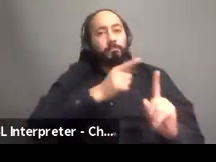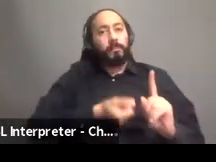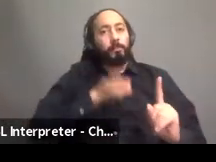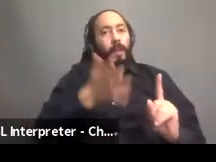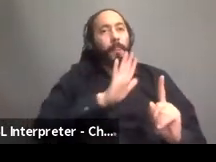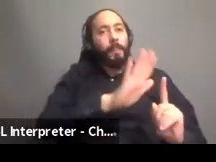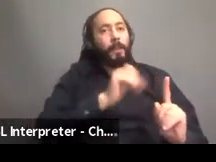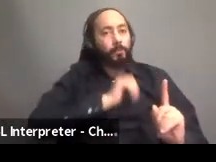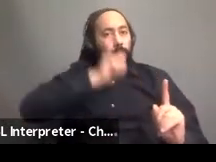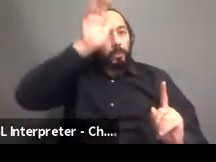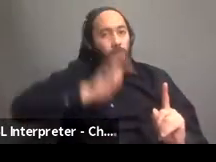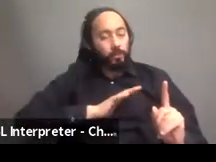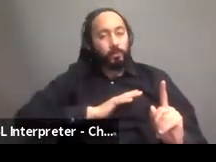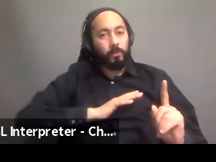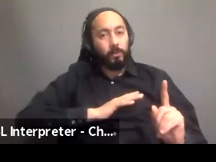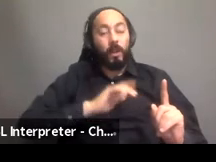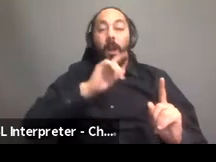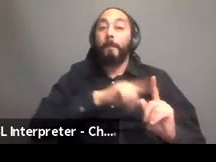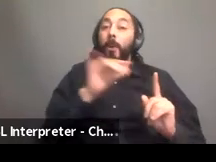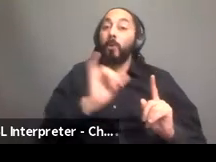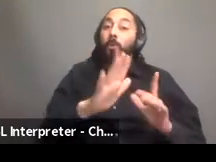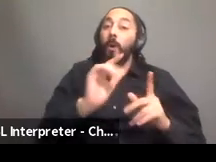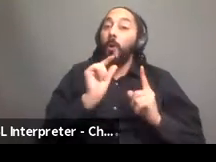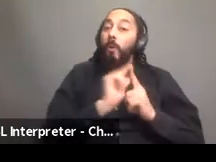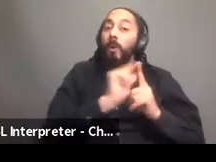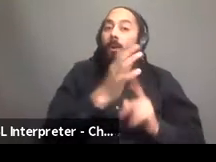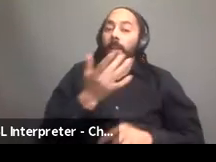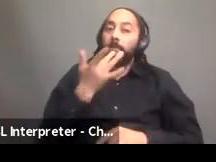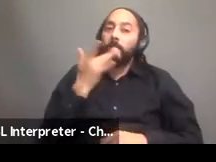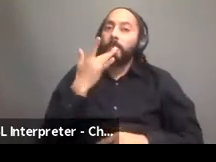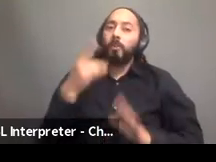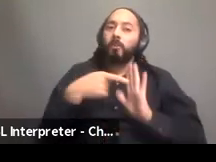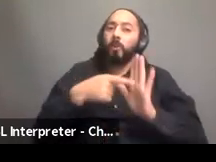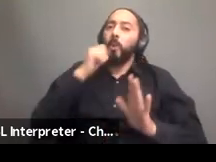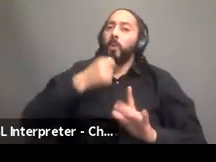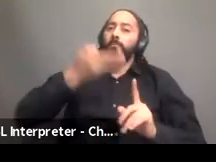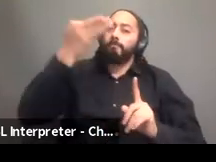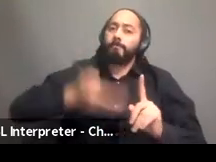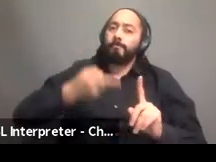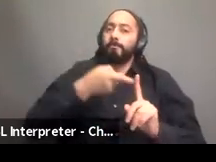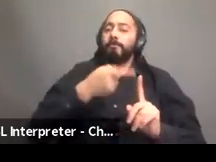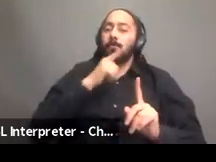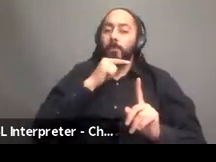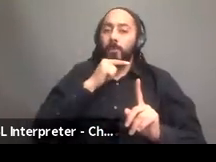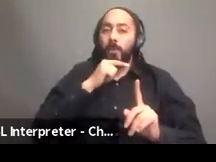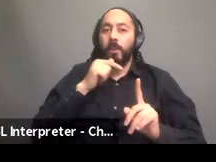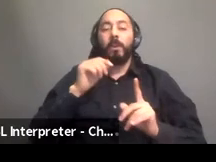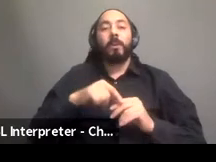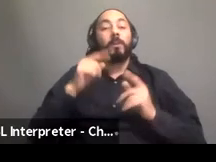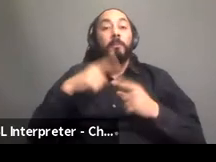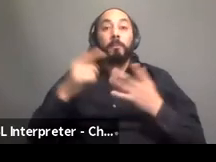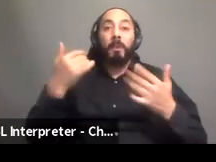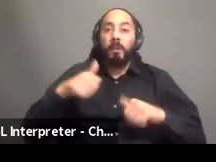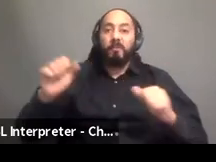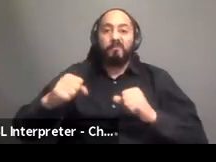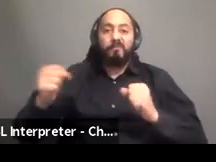to determine the vocabulary they use to communicate those aspects of themselves. Norms that support gender inequities, hypermasculinity,